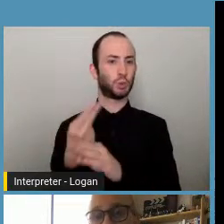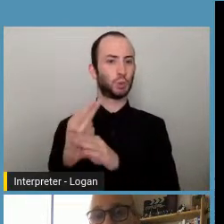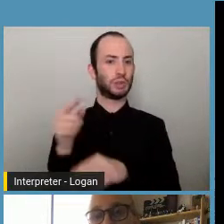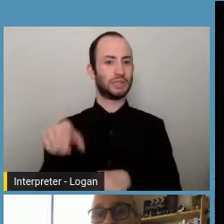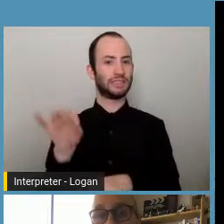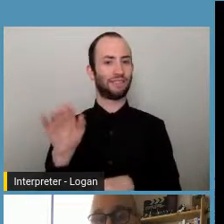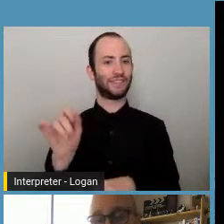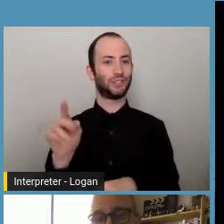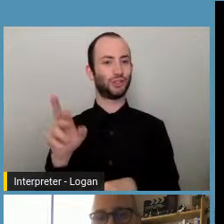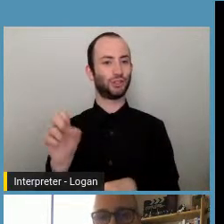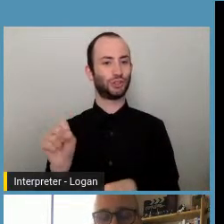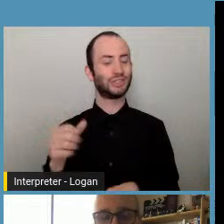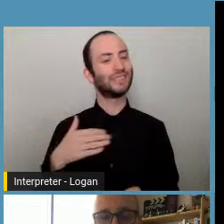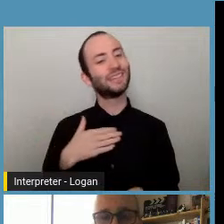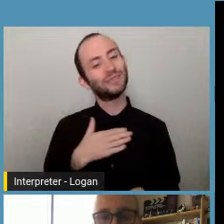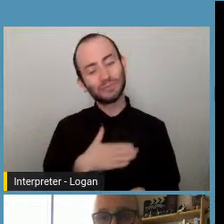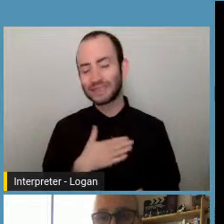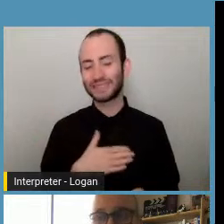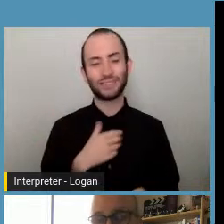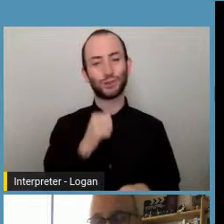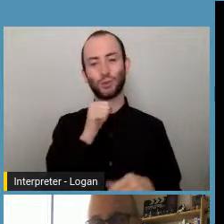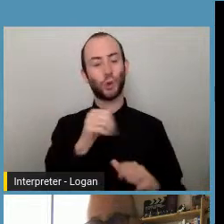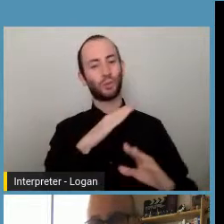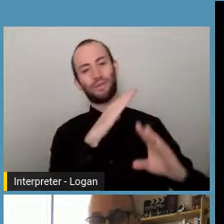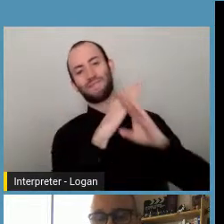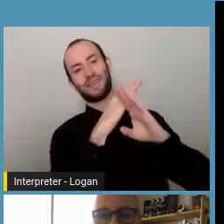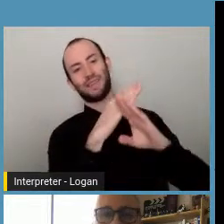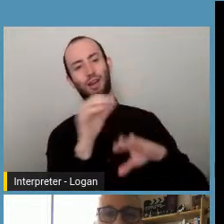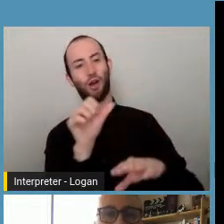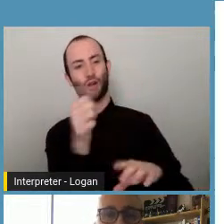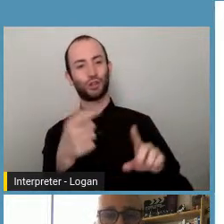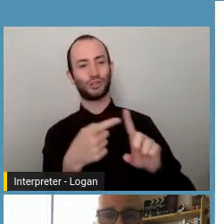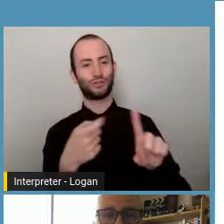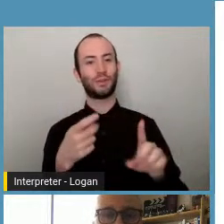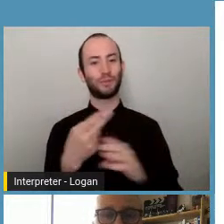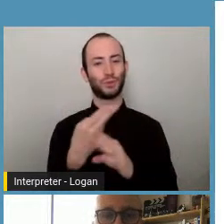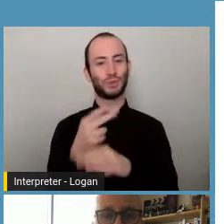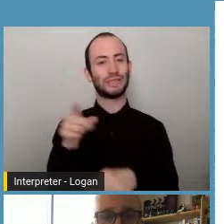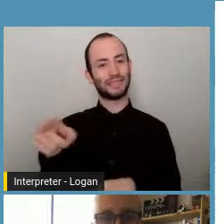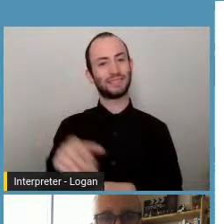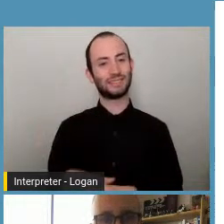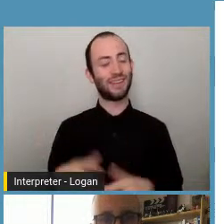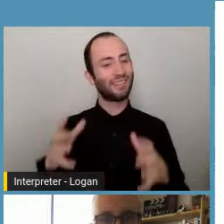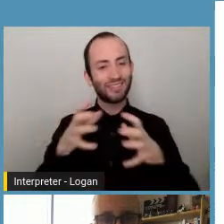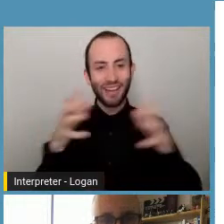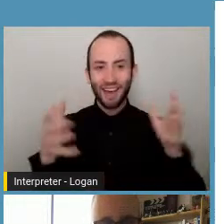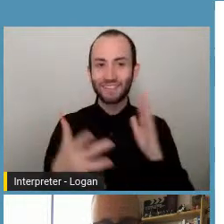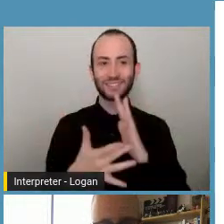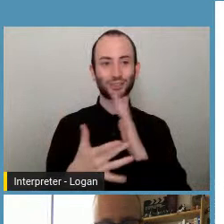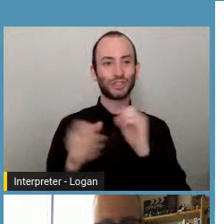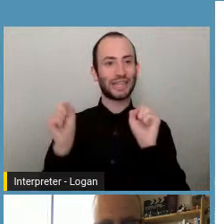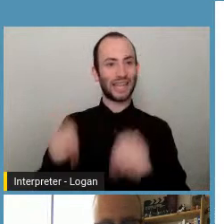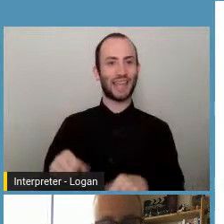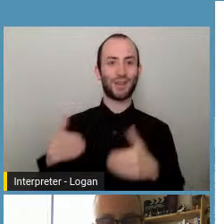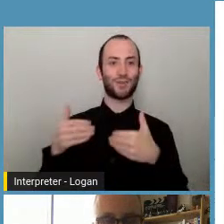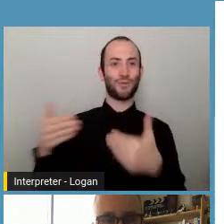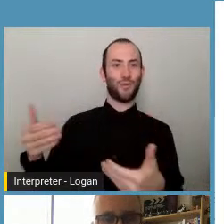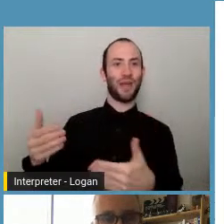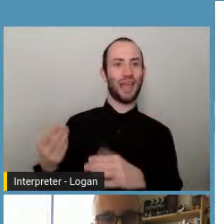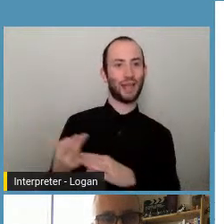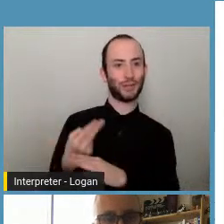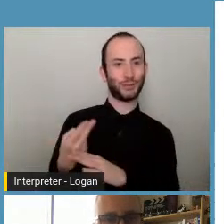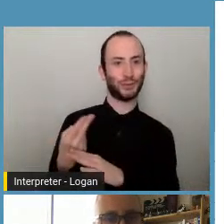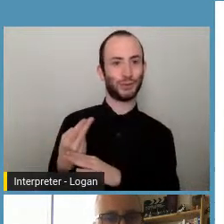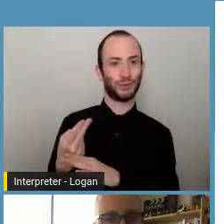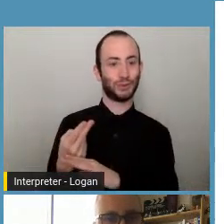we're not preventing others from being able to use these features. There is an enormous amount of technology here that we can take advantage of. That includes